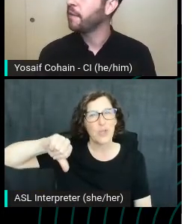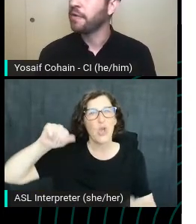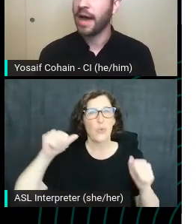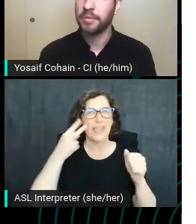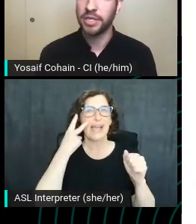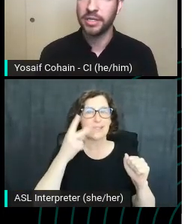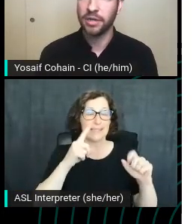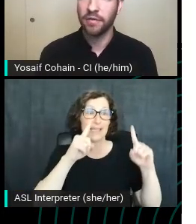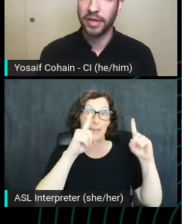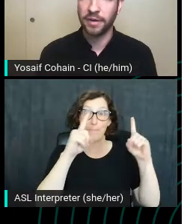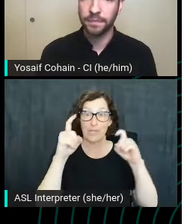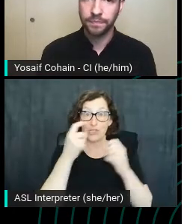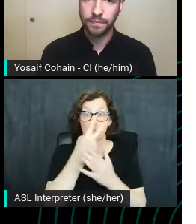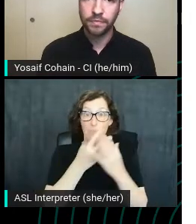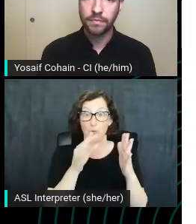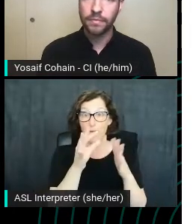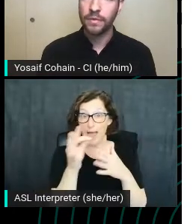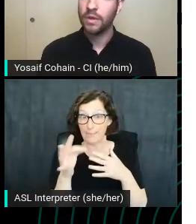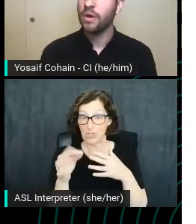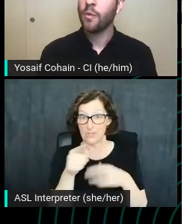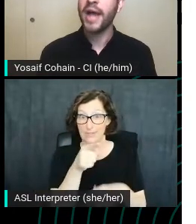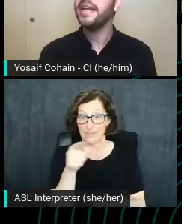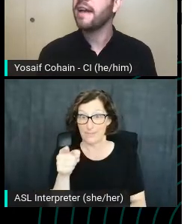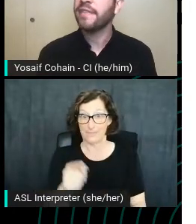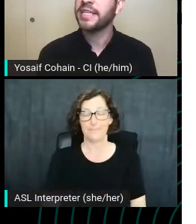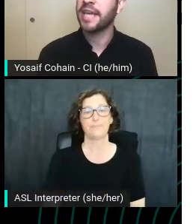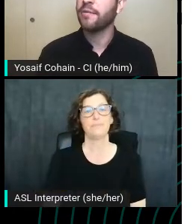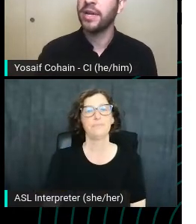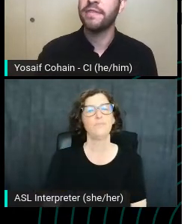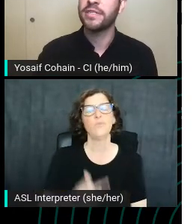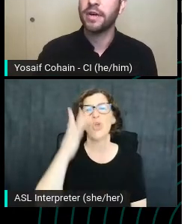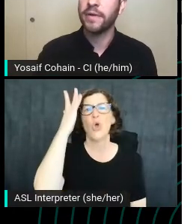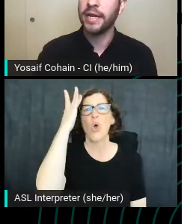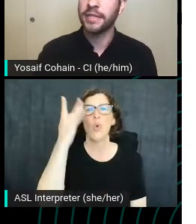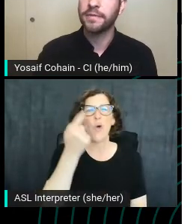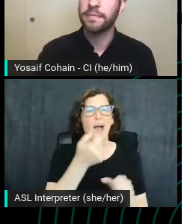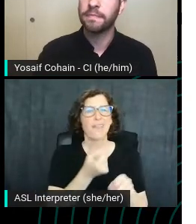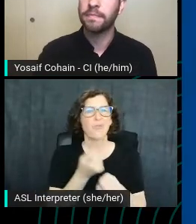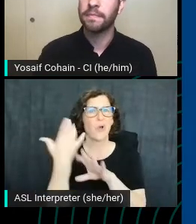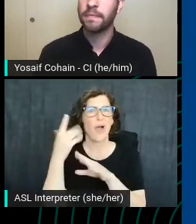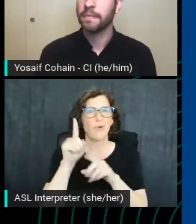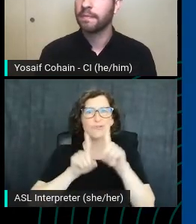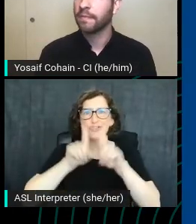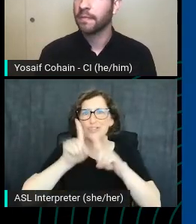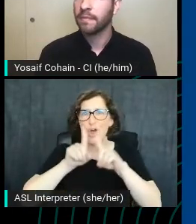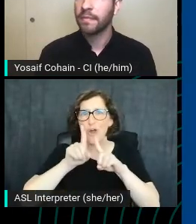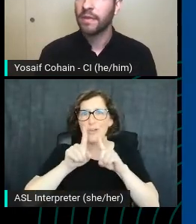screenshots of both options over here. Why did Netflix get rid of the star ratings?